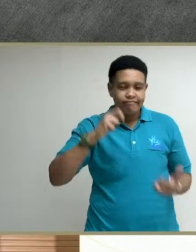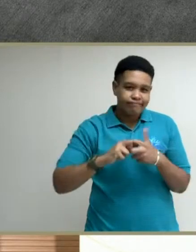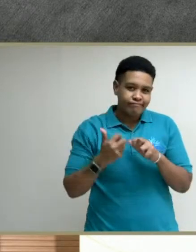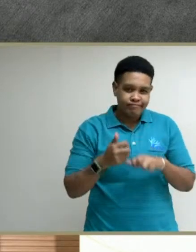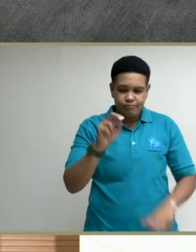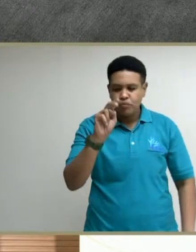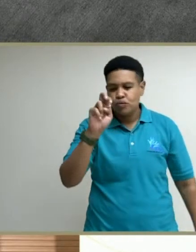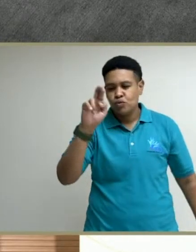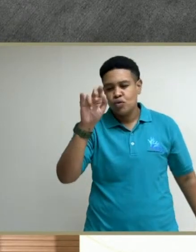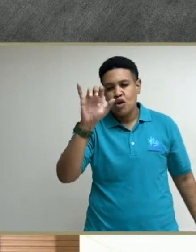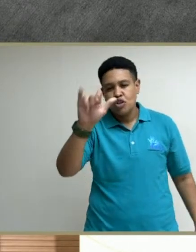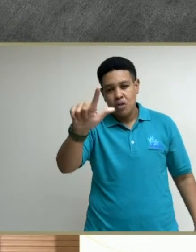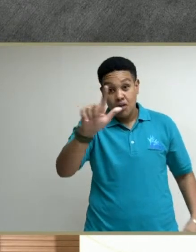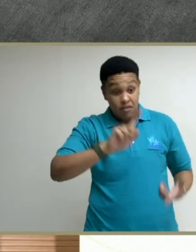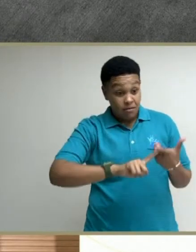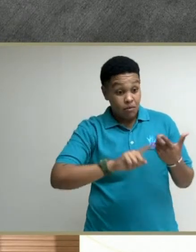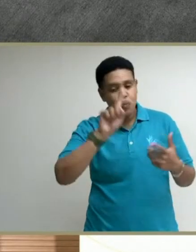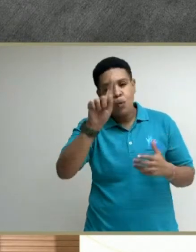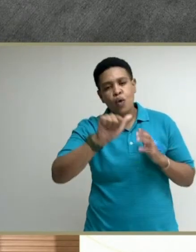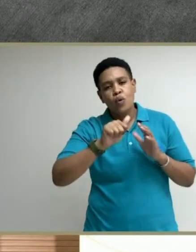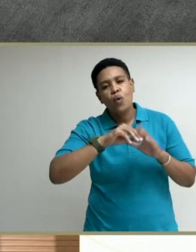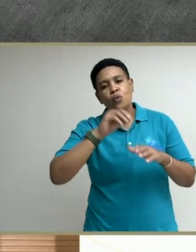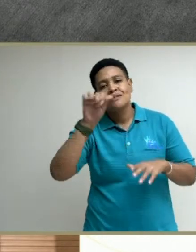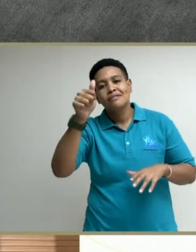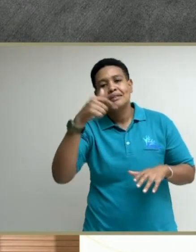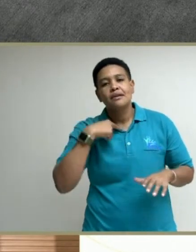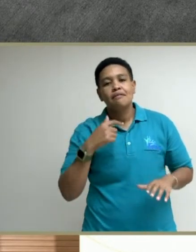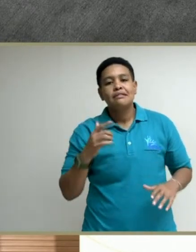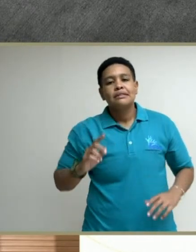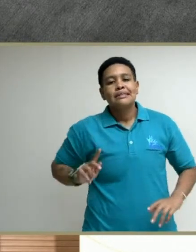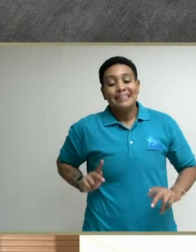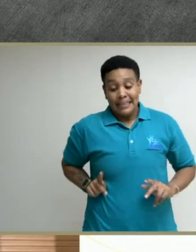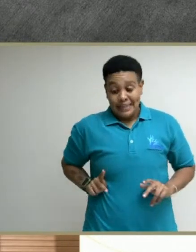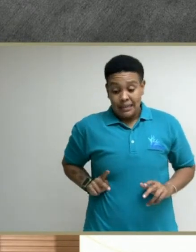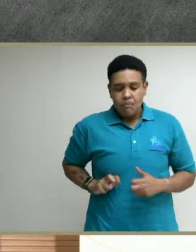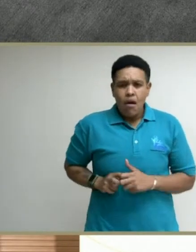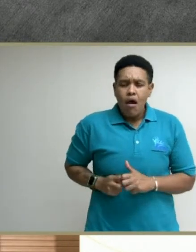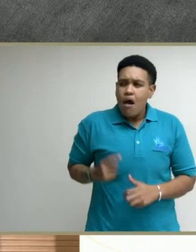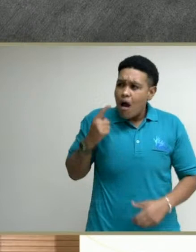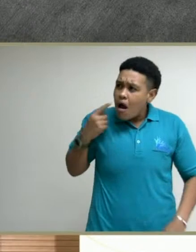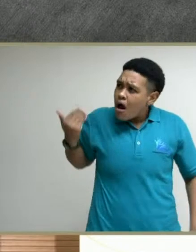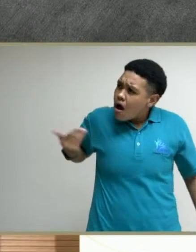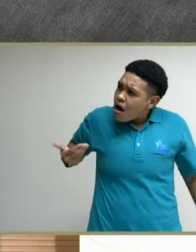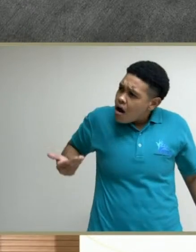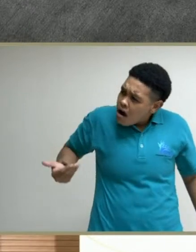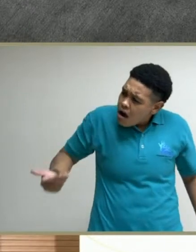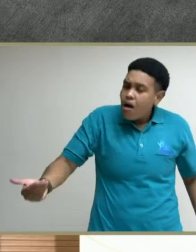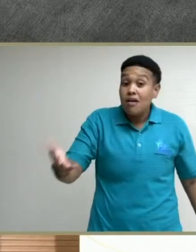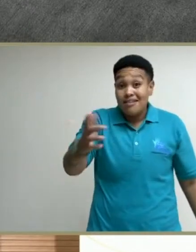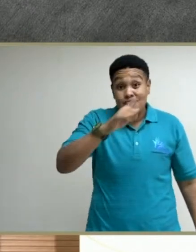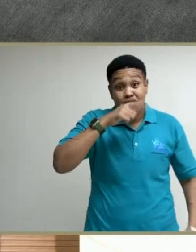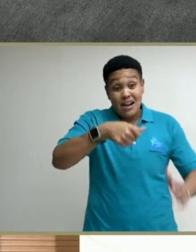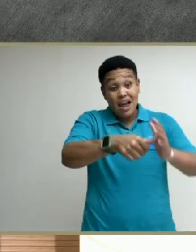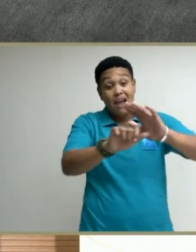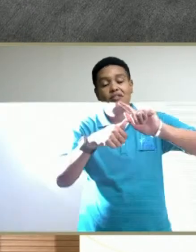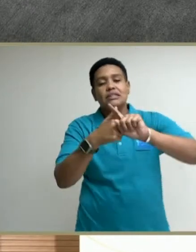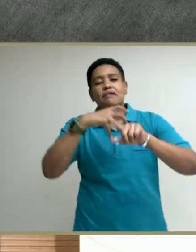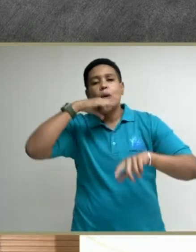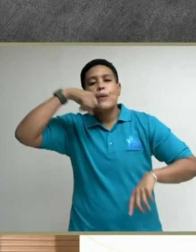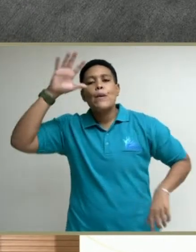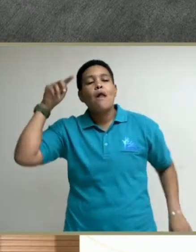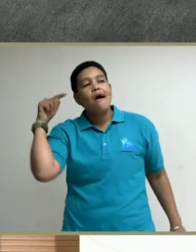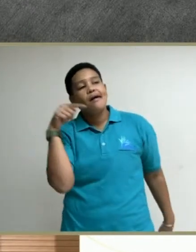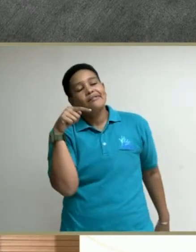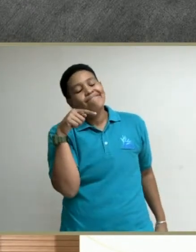And 1 out of 10 deaths have chronic kidney disease. Again, emphasizing that it is the elderly